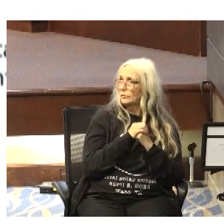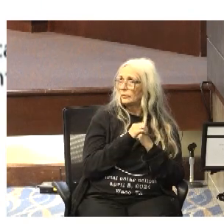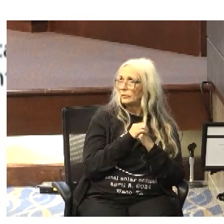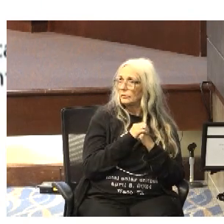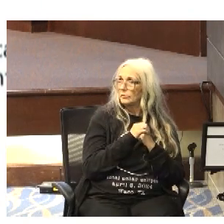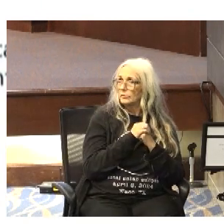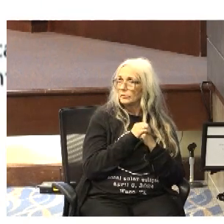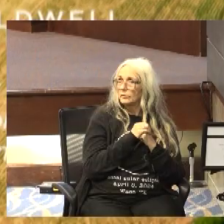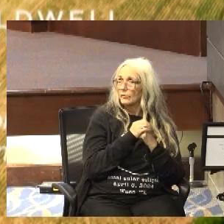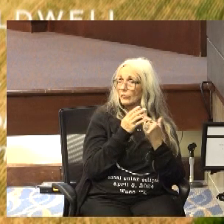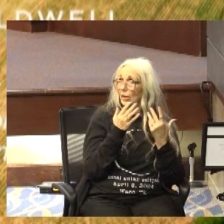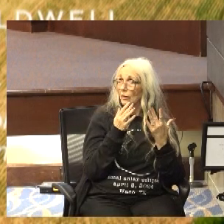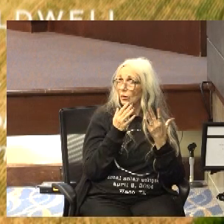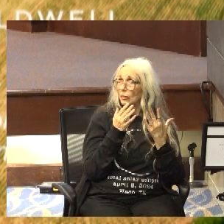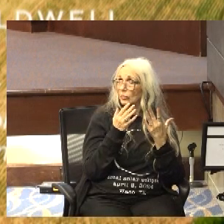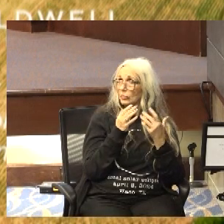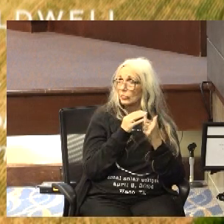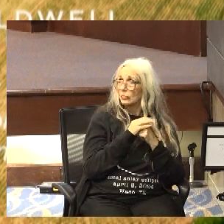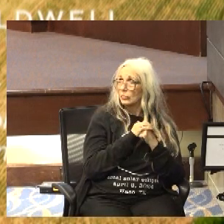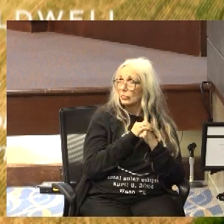We'll jump in with questions as we have them.